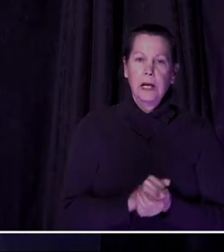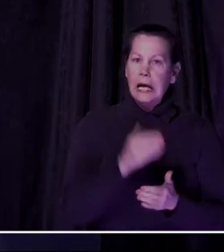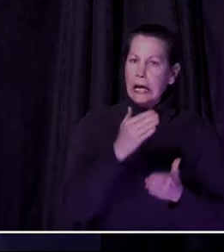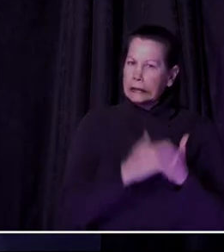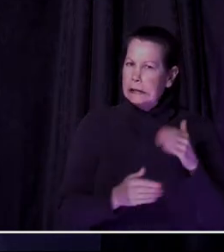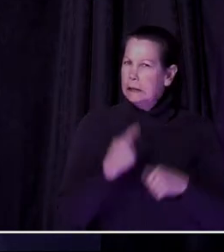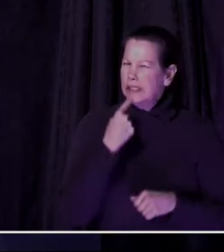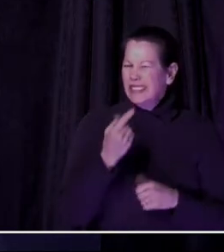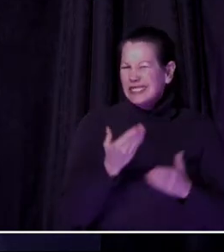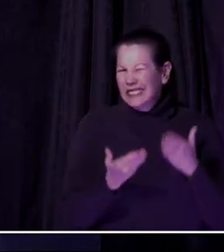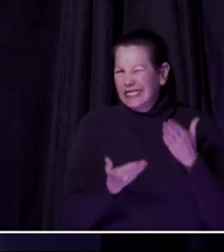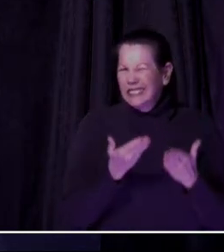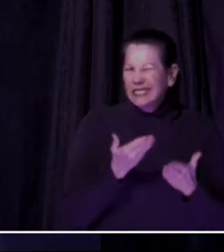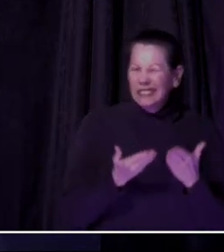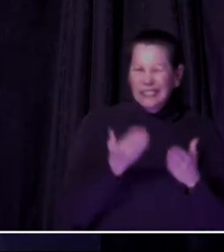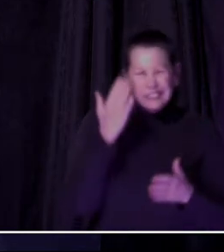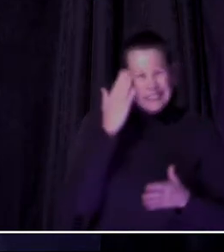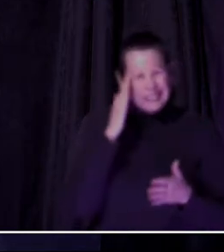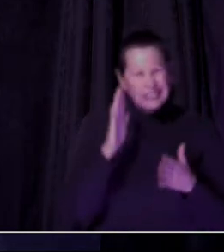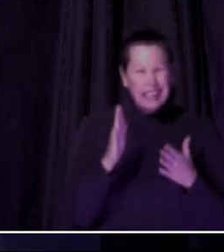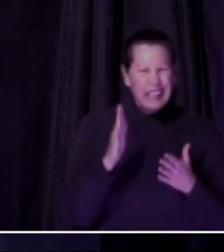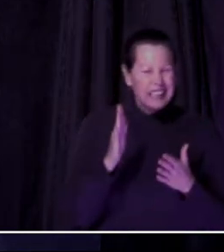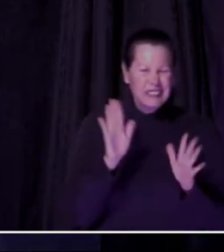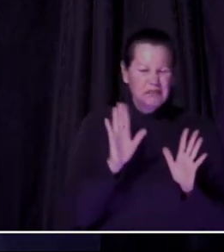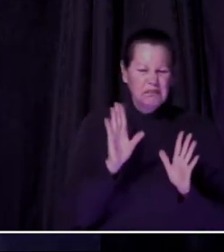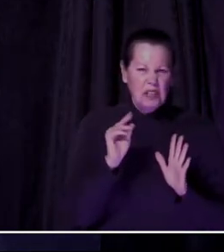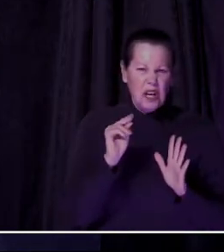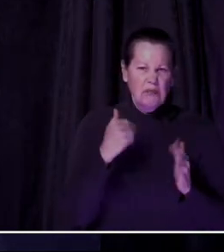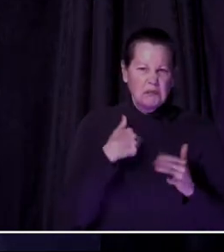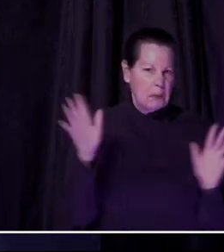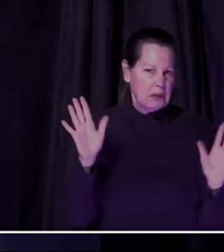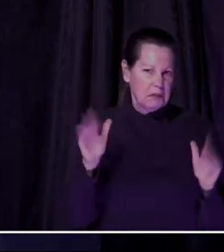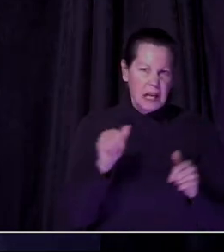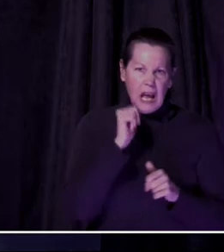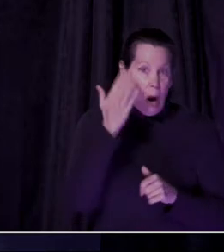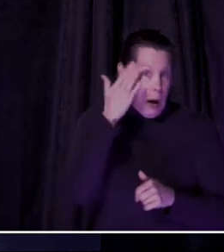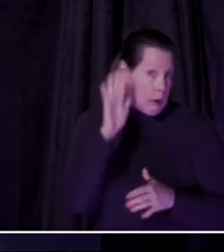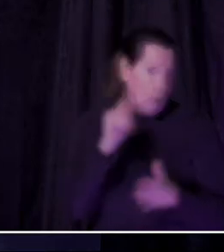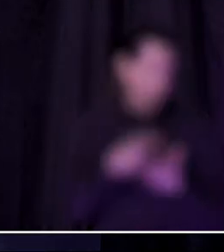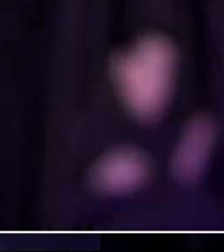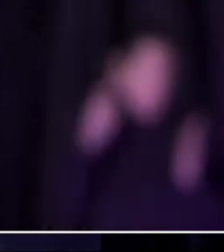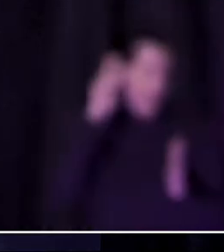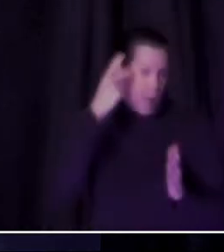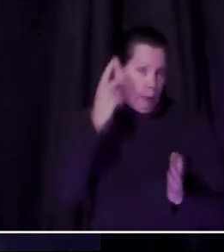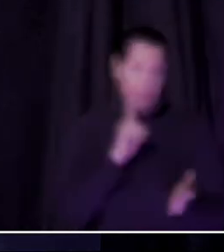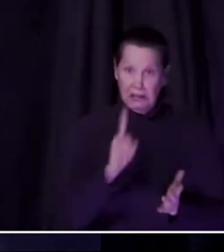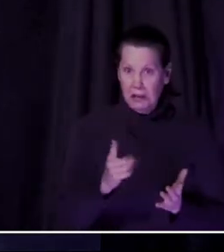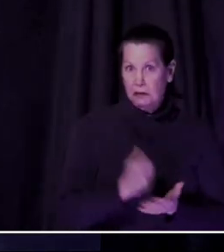say, well, I don't. That I don't know what that purpose is.